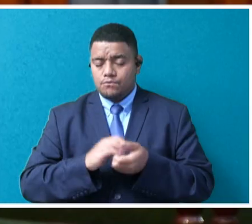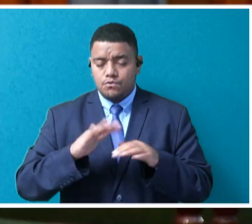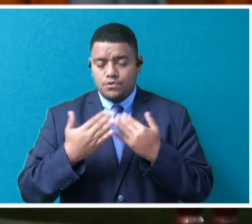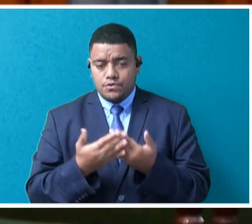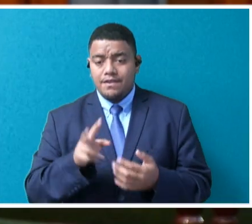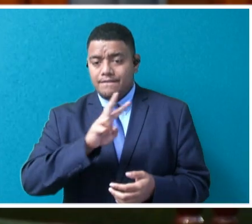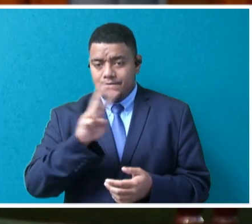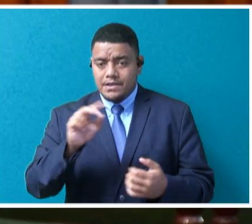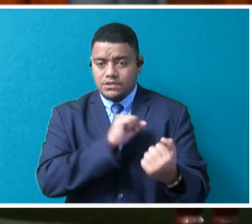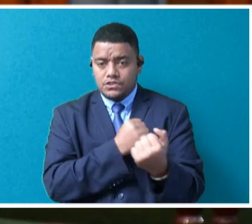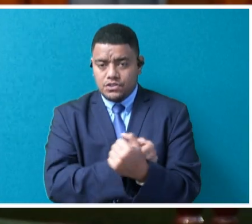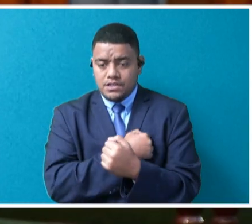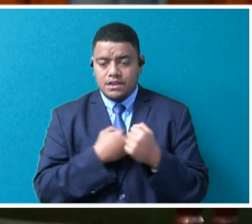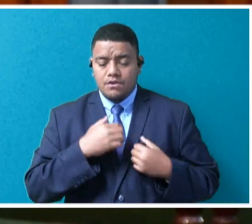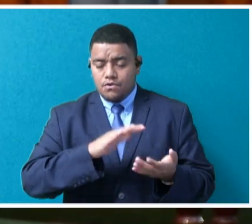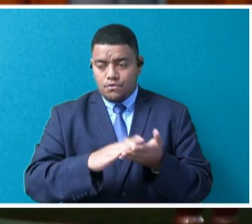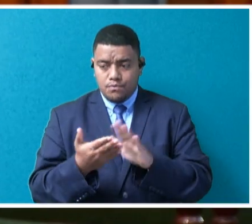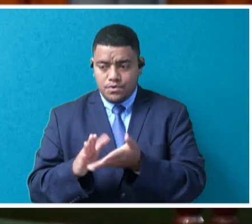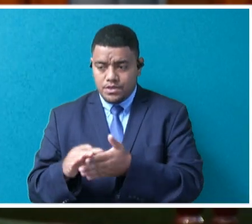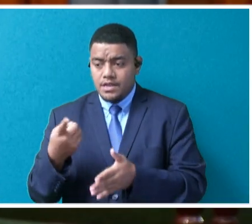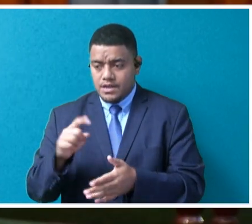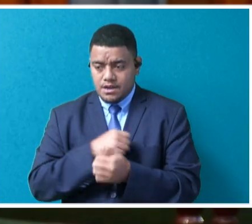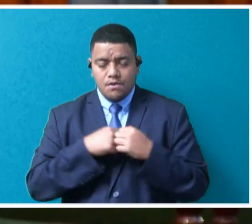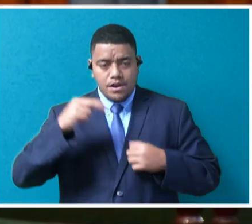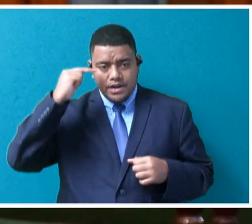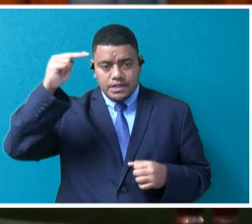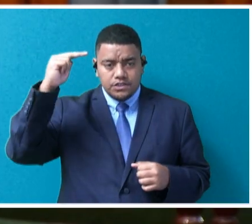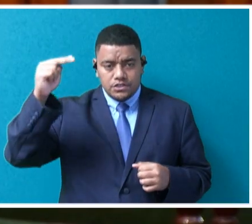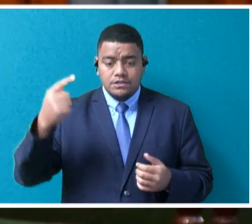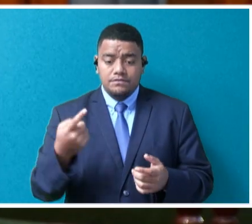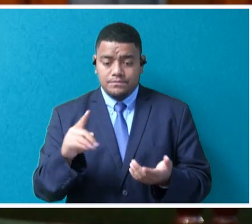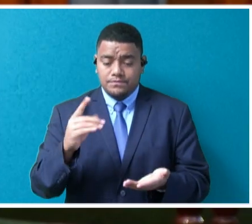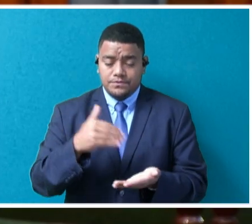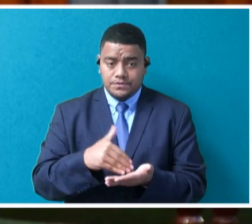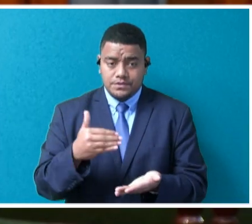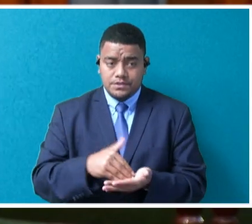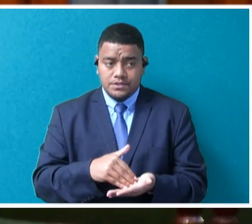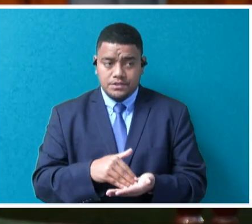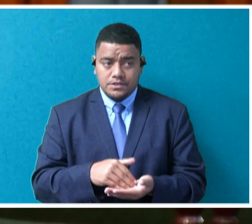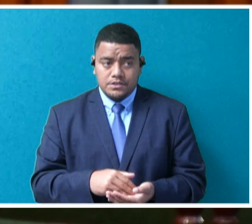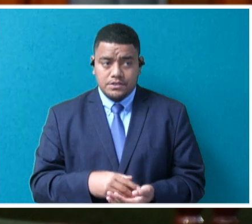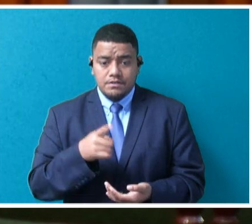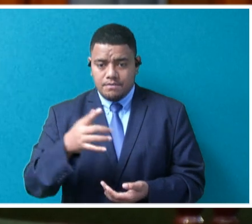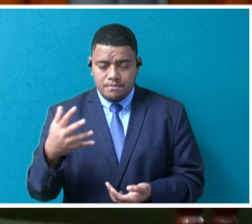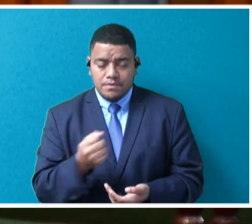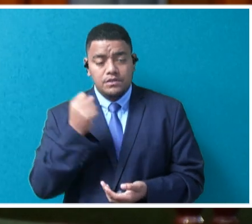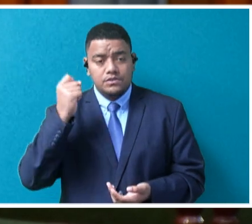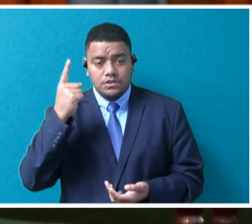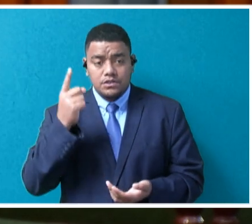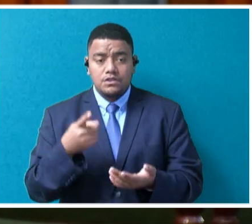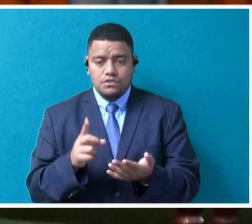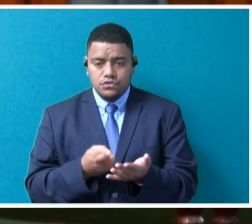value that strengthen our community and our nation. In addition, Mr. Speaker, sir, we must recognize the